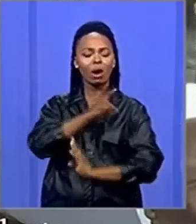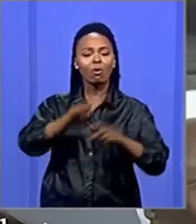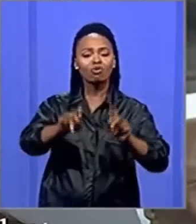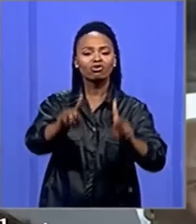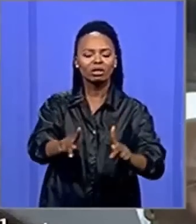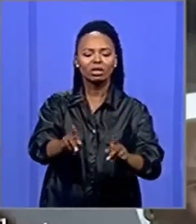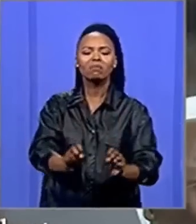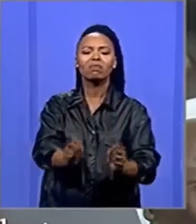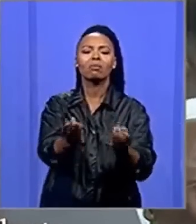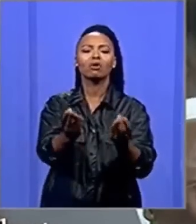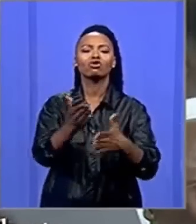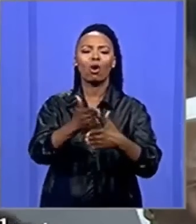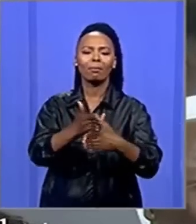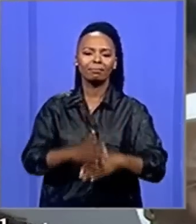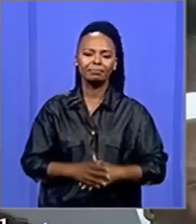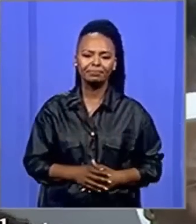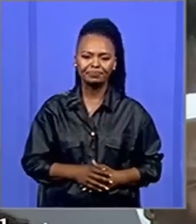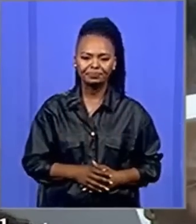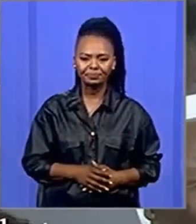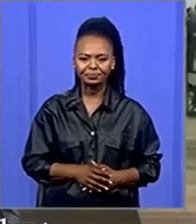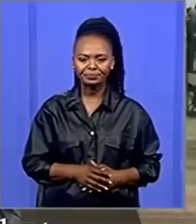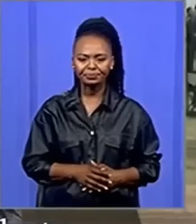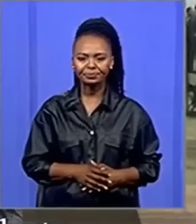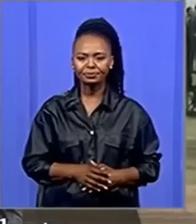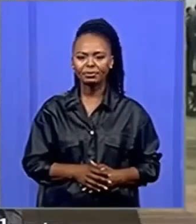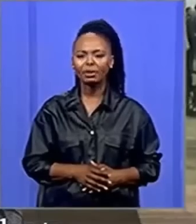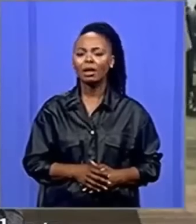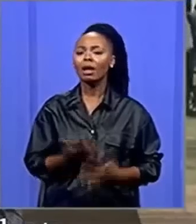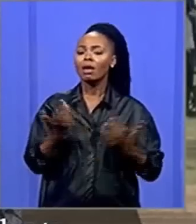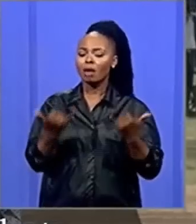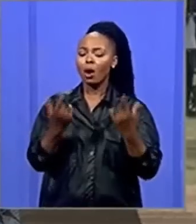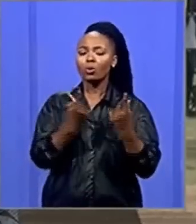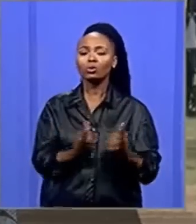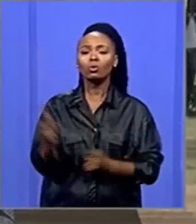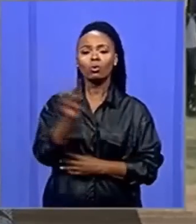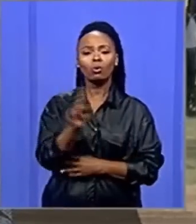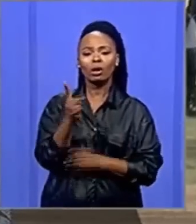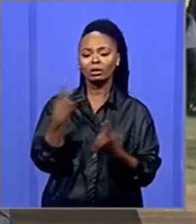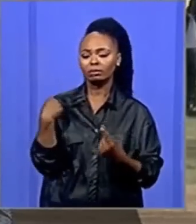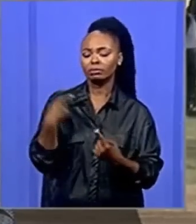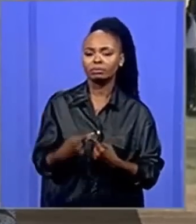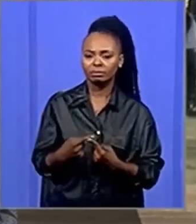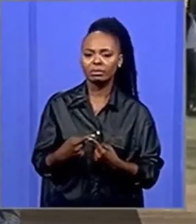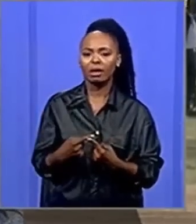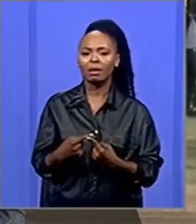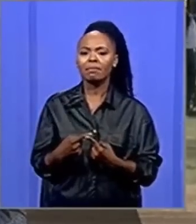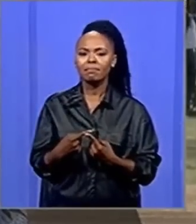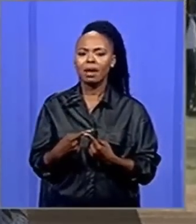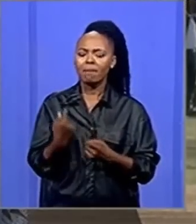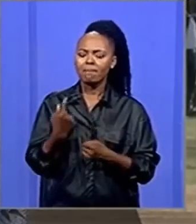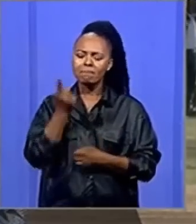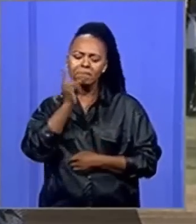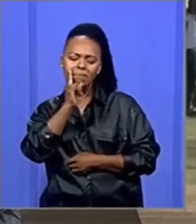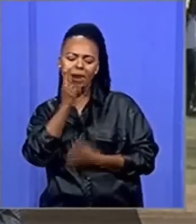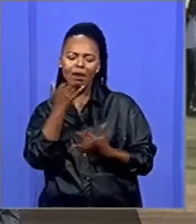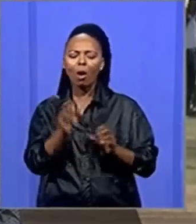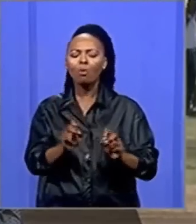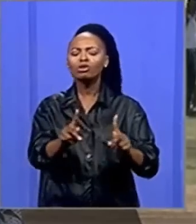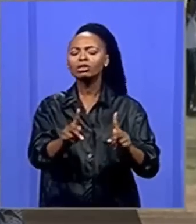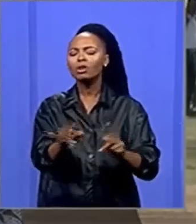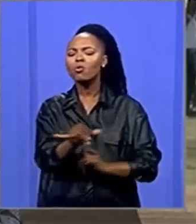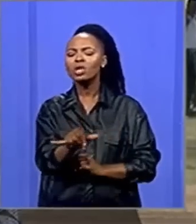ya mesebetsi. What we had done, what we are doing also is to look into about the